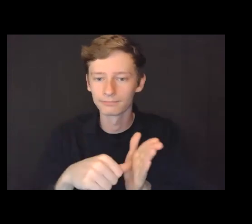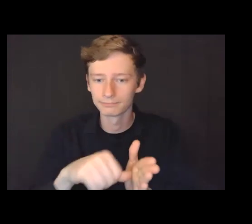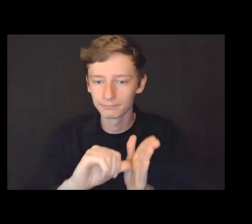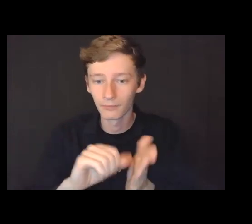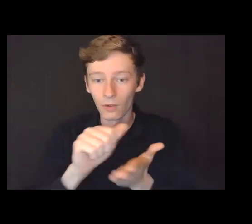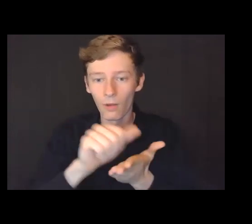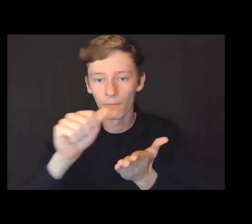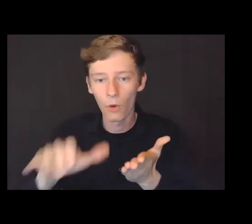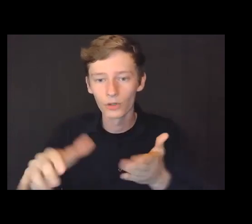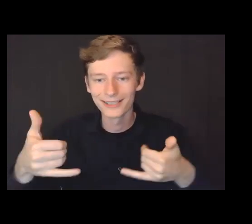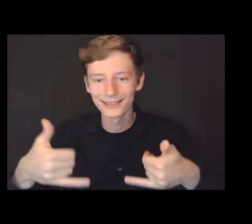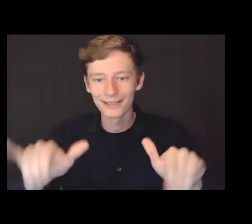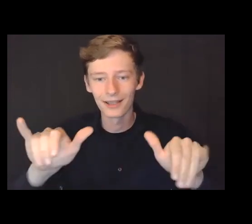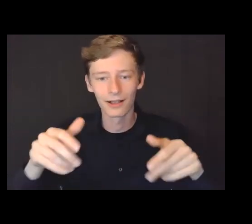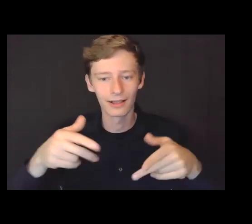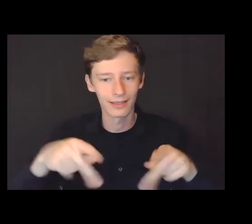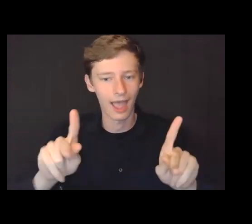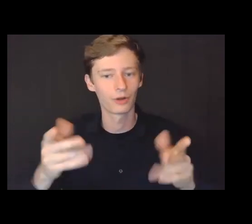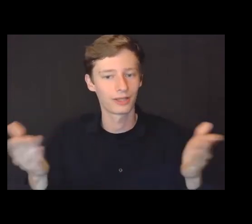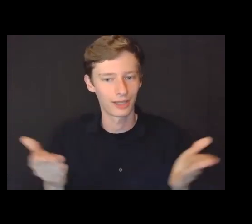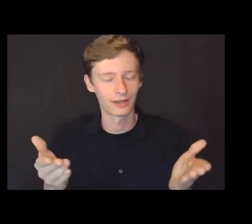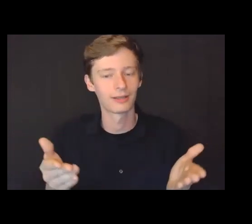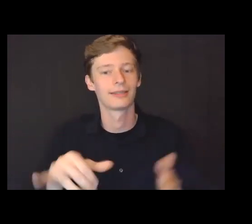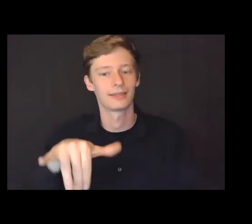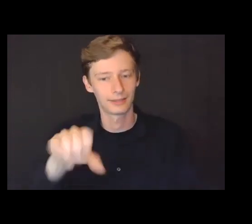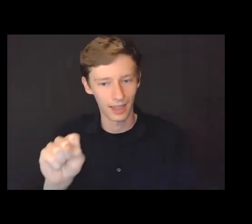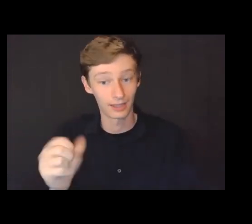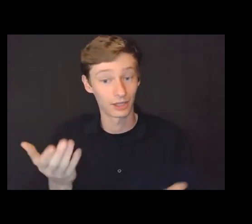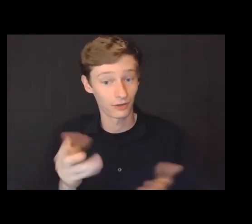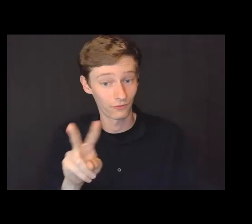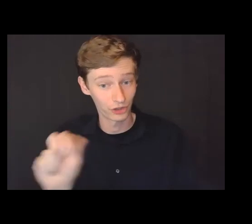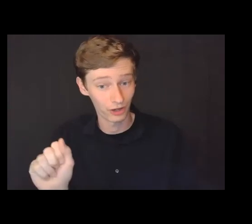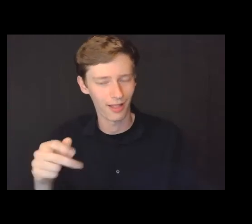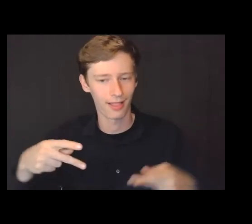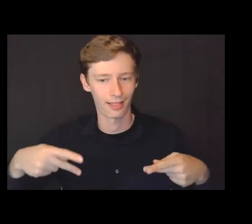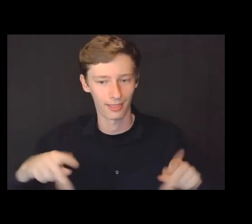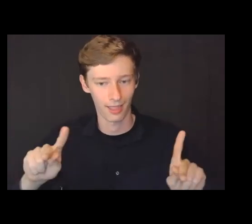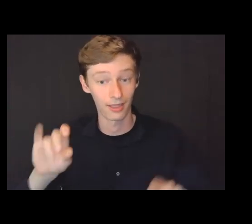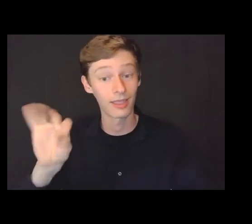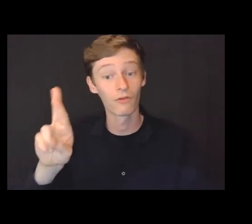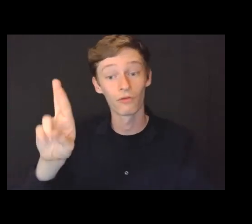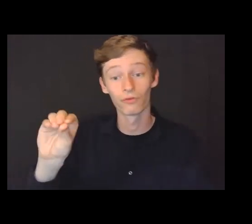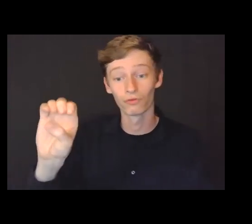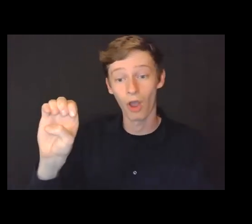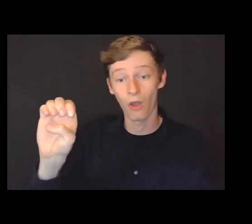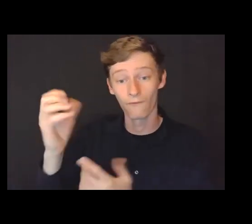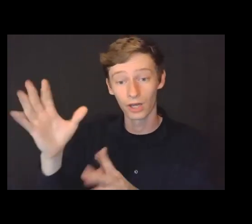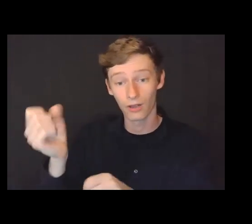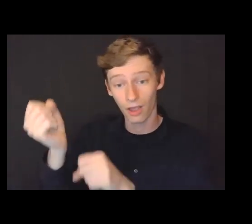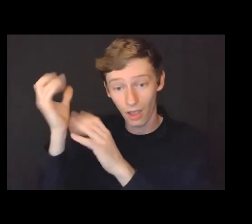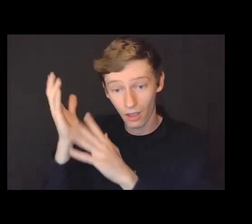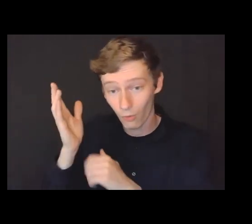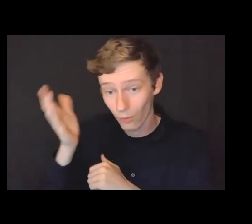country. Abortion is legal in Virginia. If Roe is overturned, abortion will still be legal in